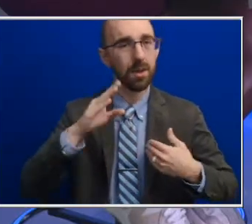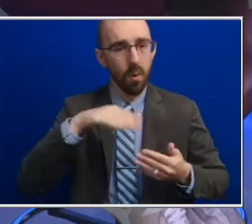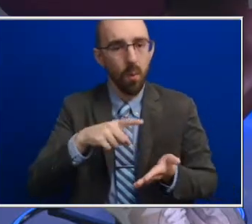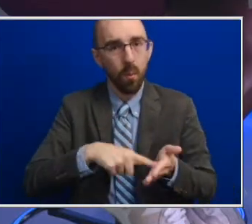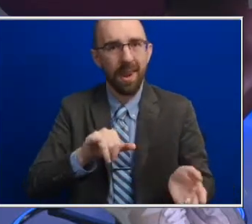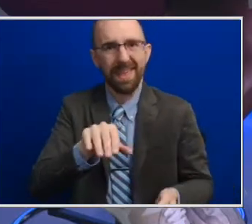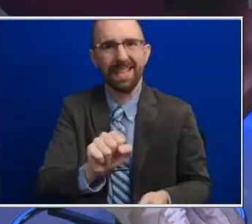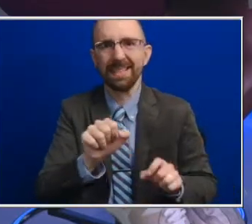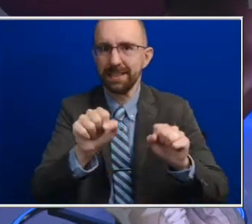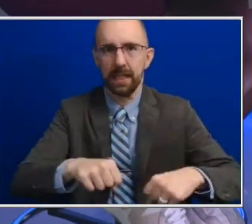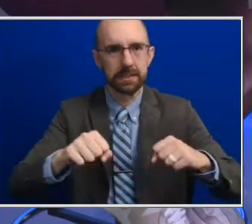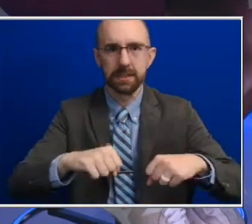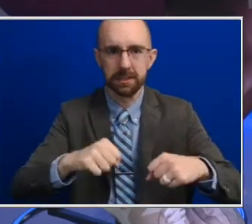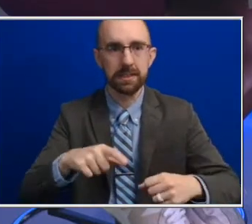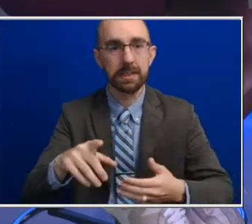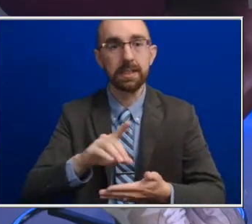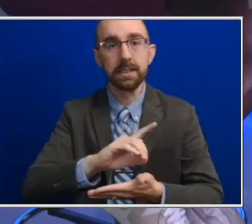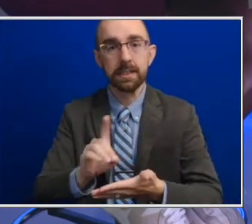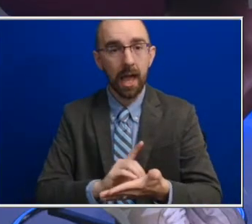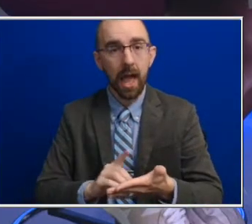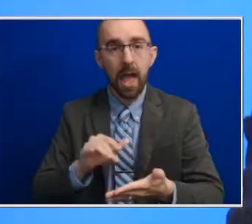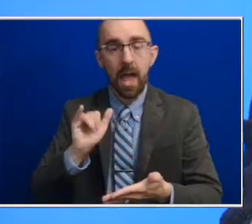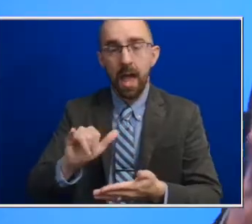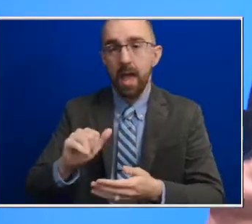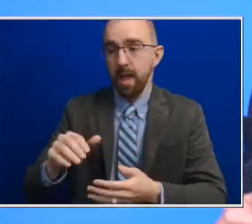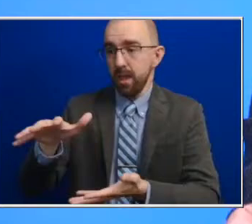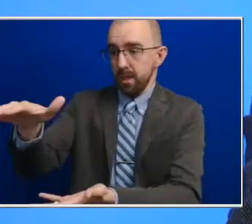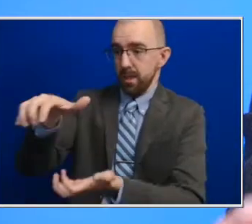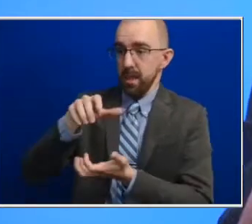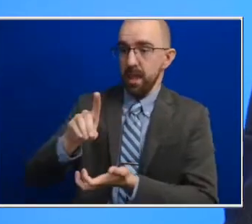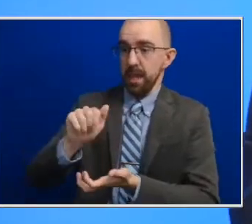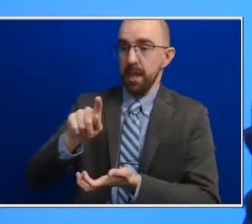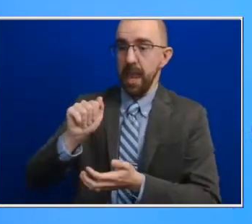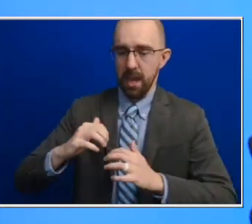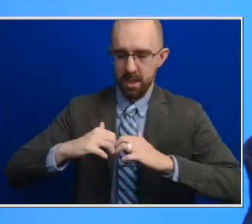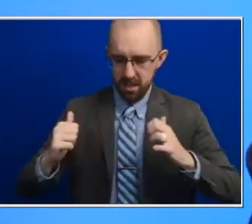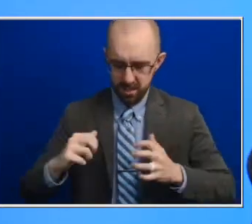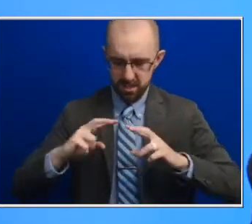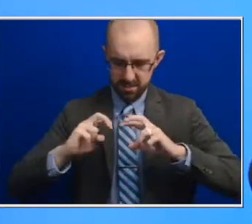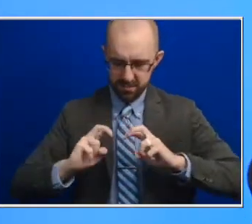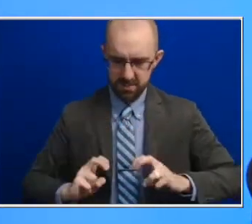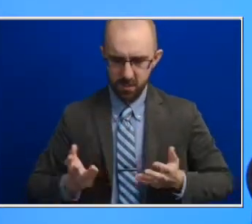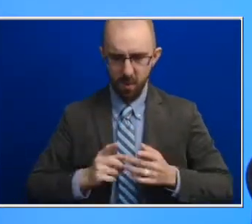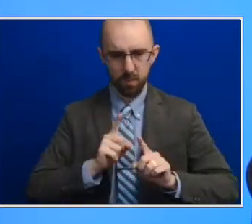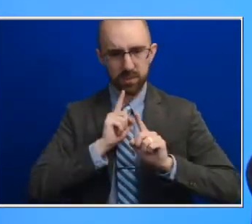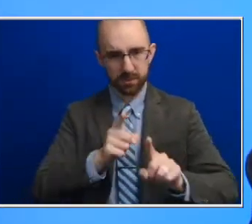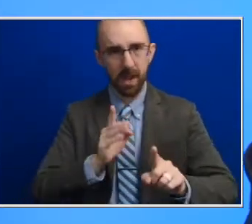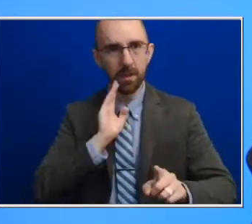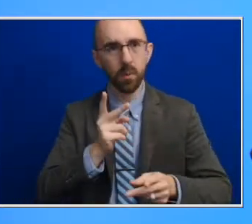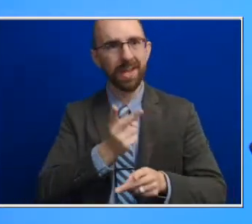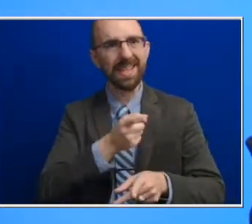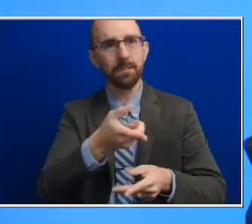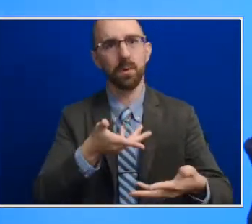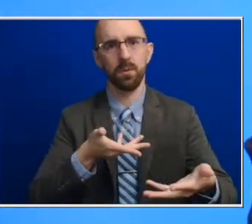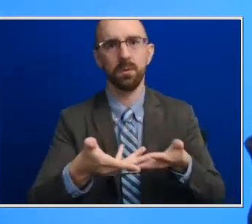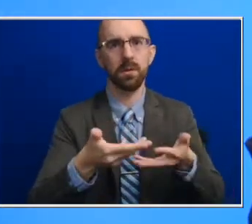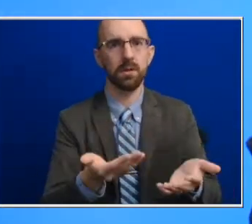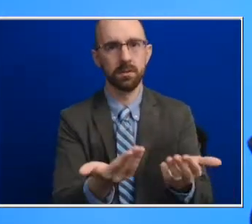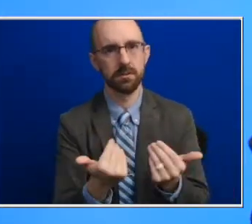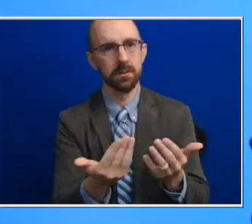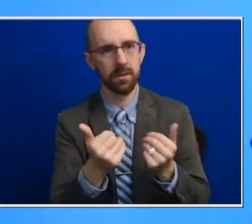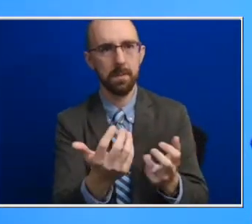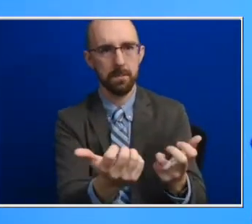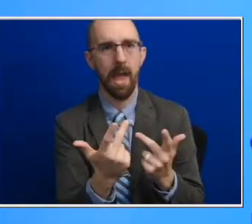is designed to take in massive data, and it is trying to predict what response will lead you to continue to engage with the device. It comes up especially